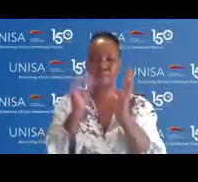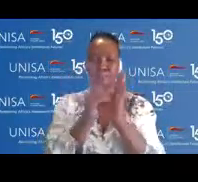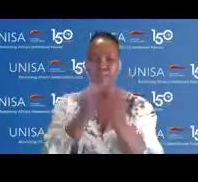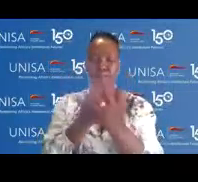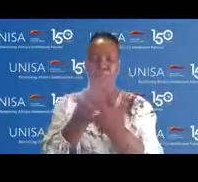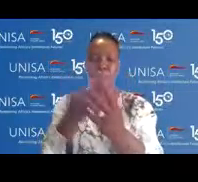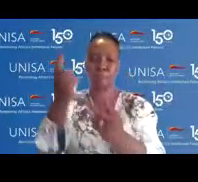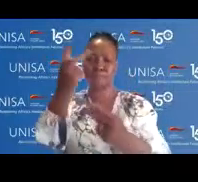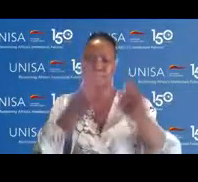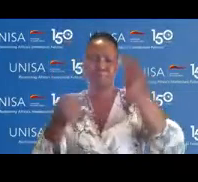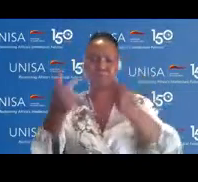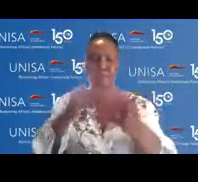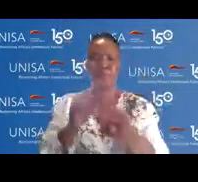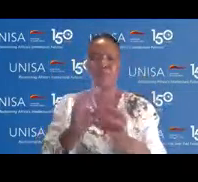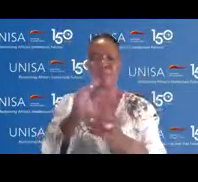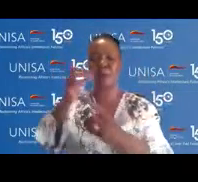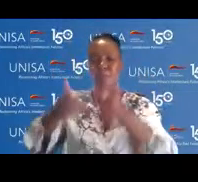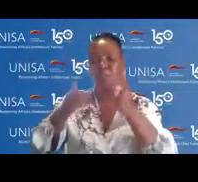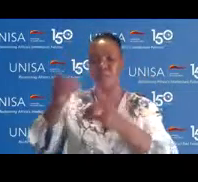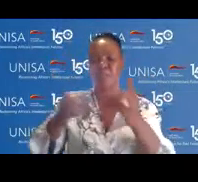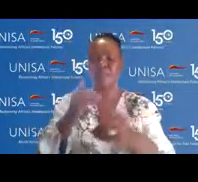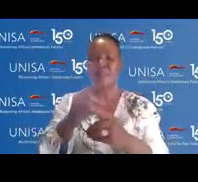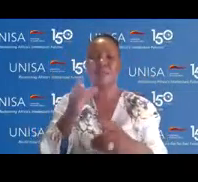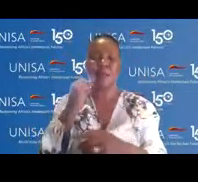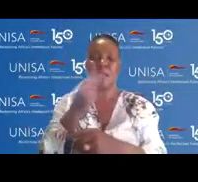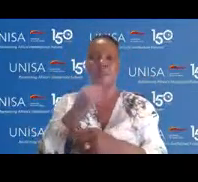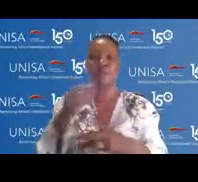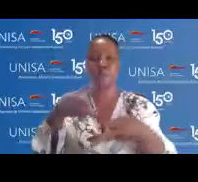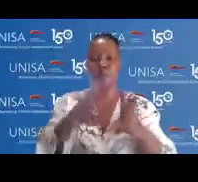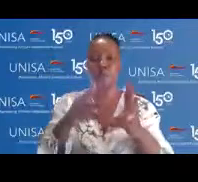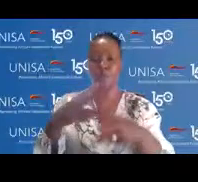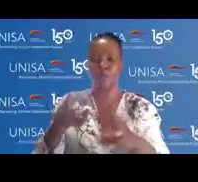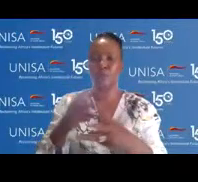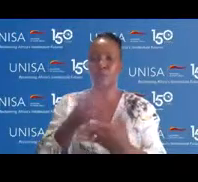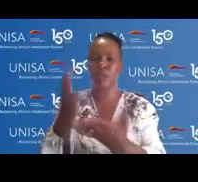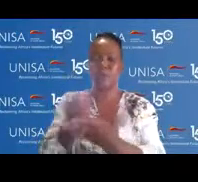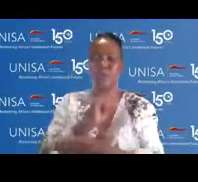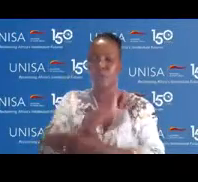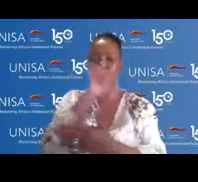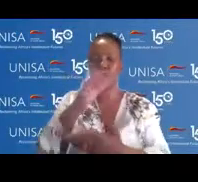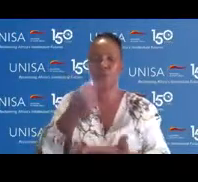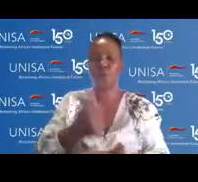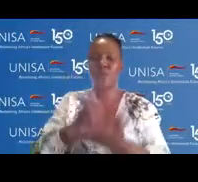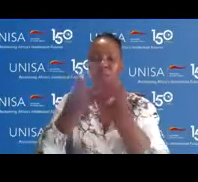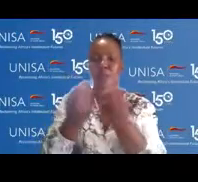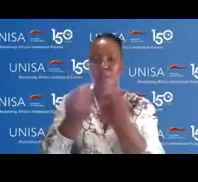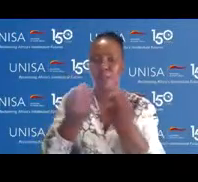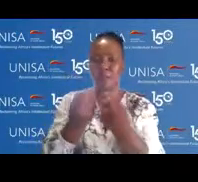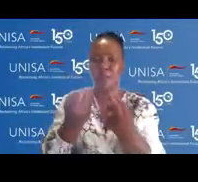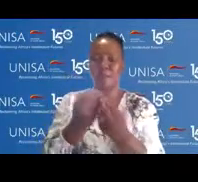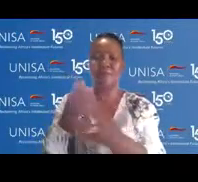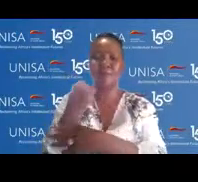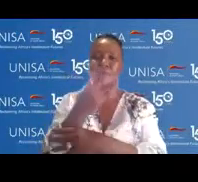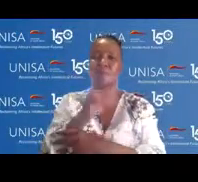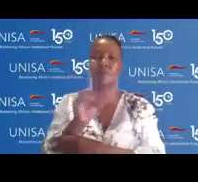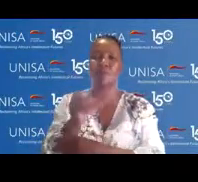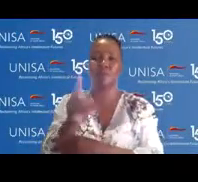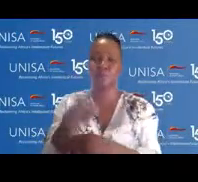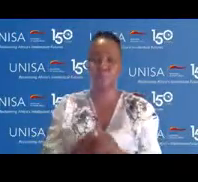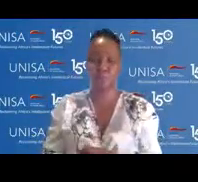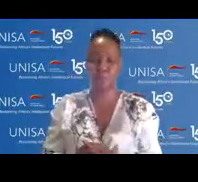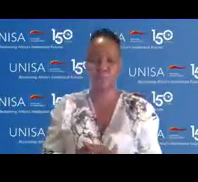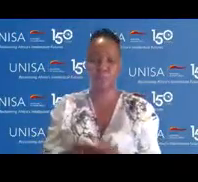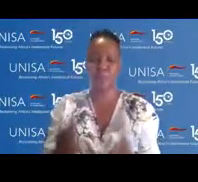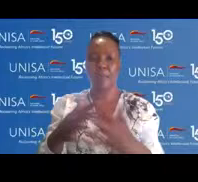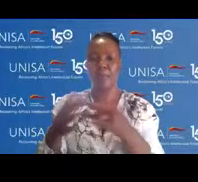description, then this is a nice way for you to actually go save it to your device. So that's quite nice as well. Anything on your side,